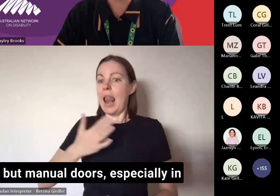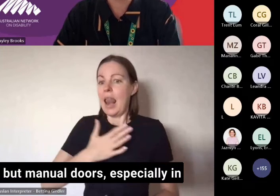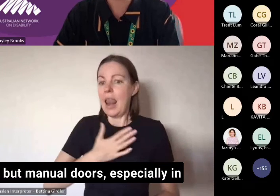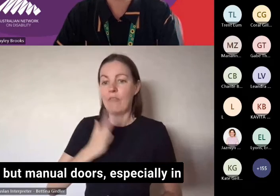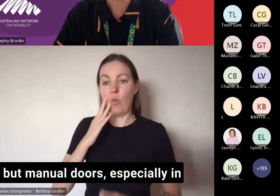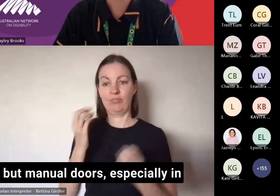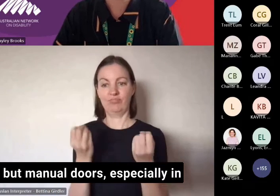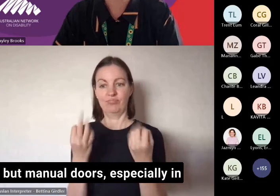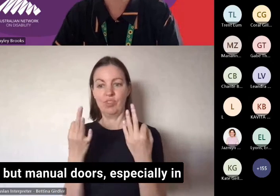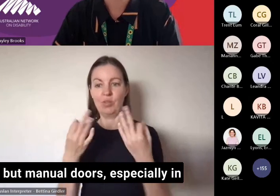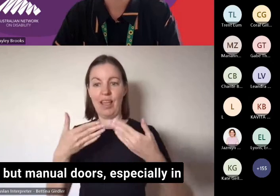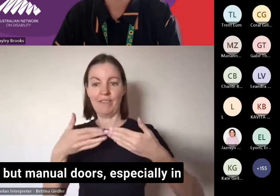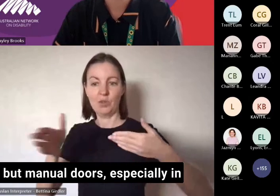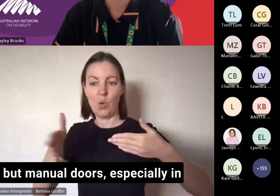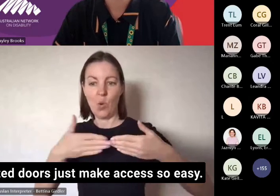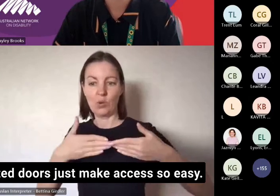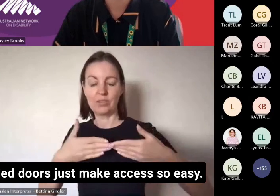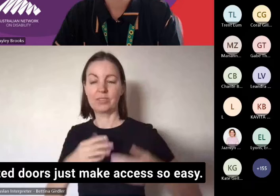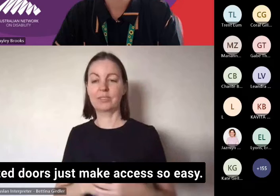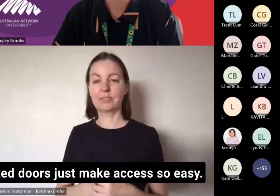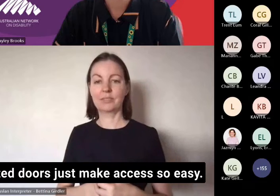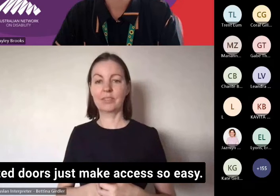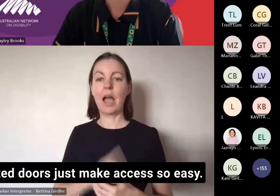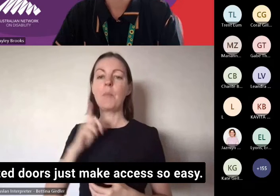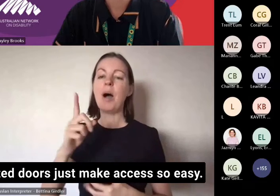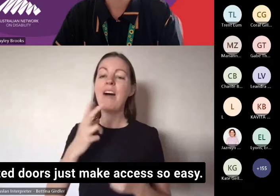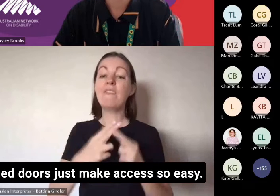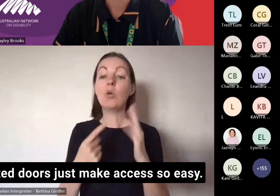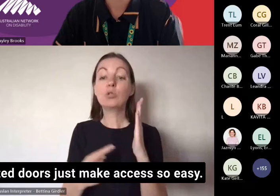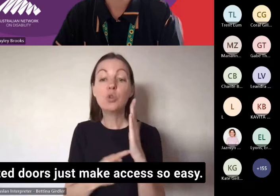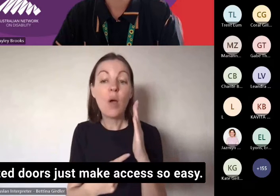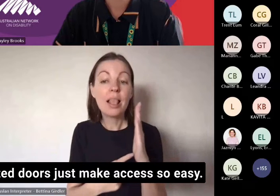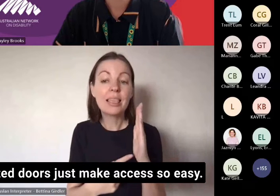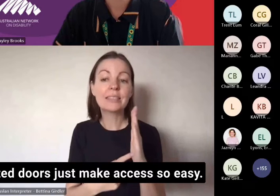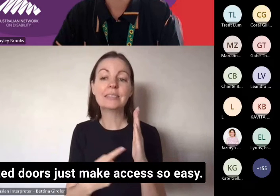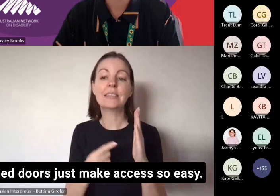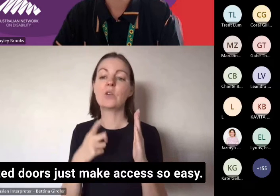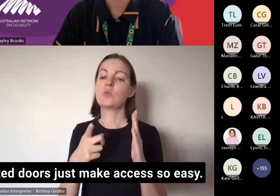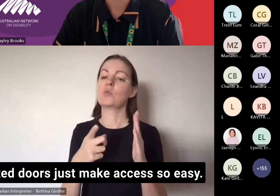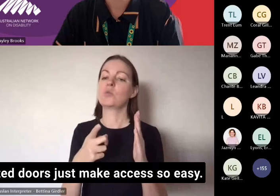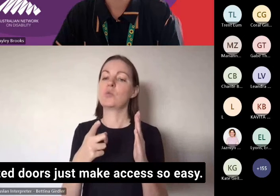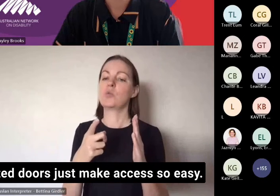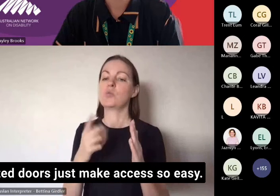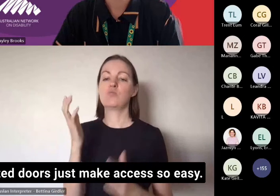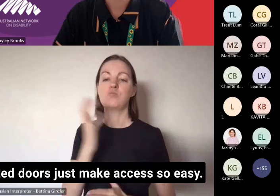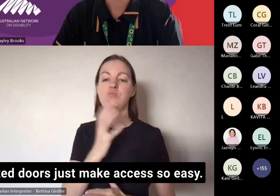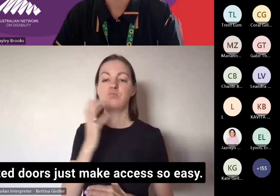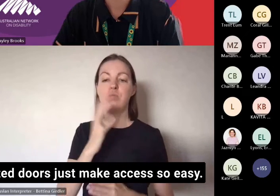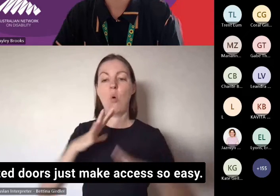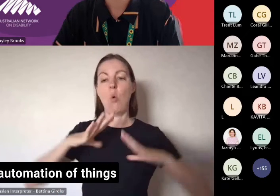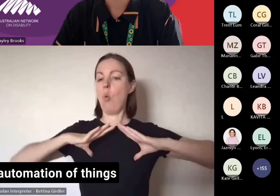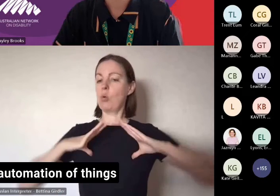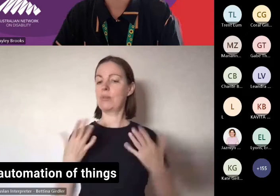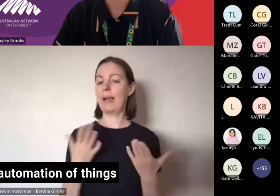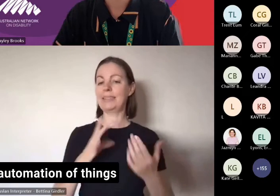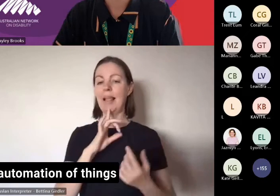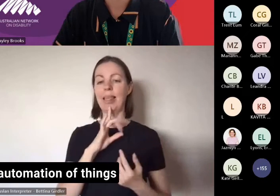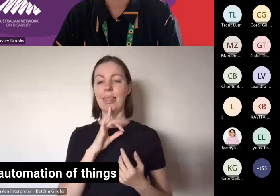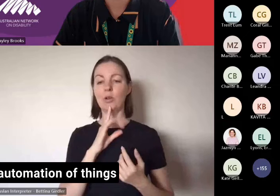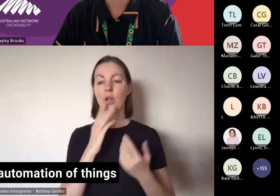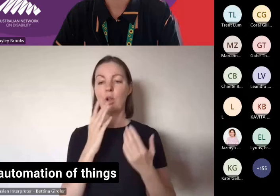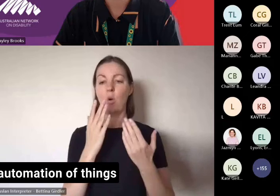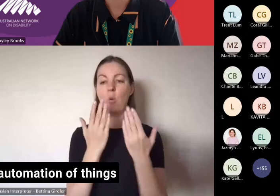manual doors, especially in bathrooms, where automated doors just make access so easy. And